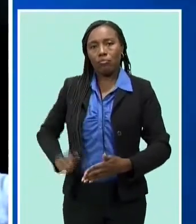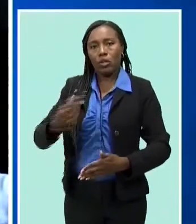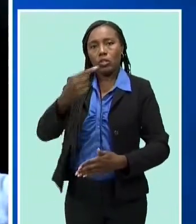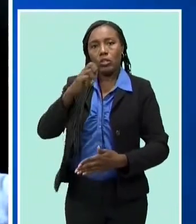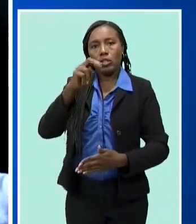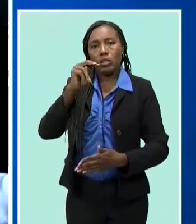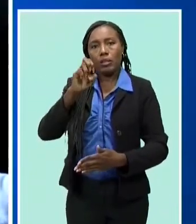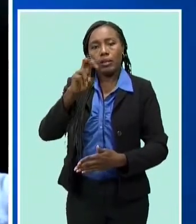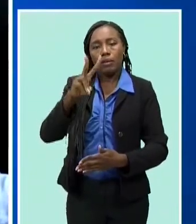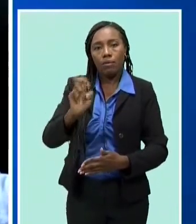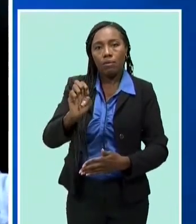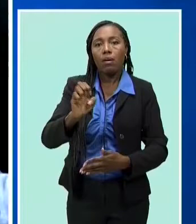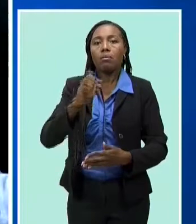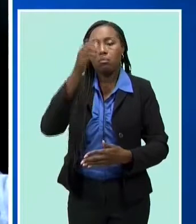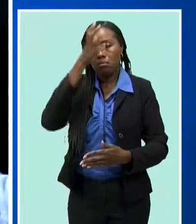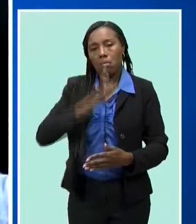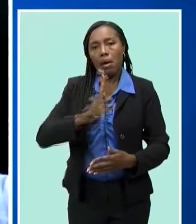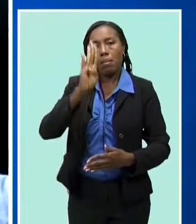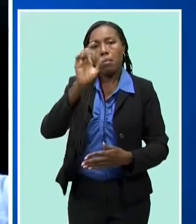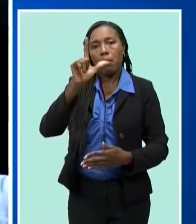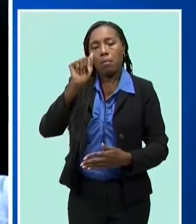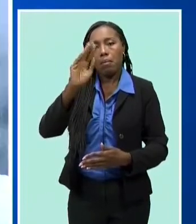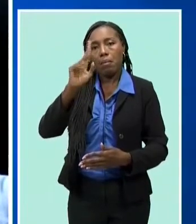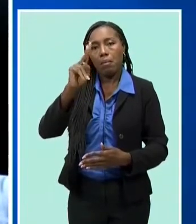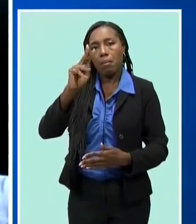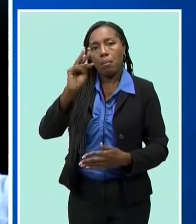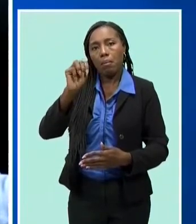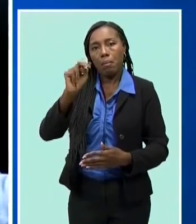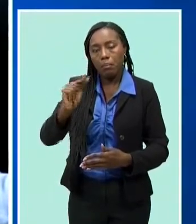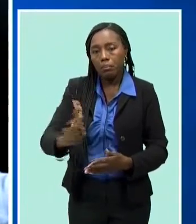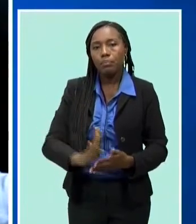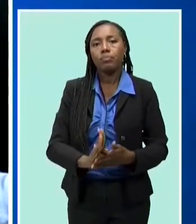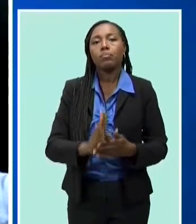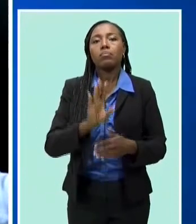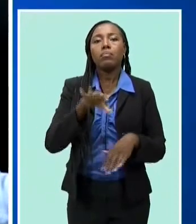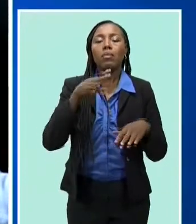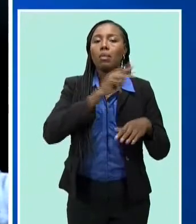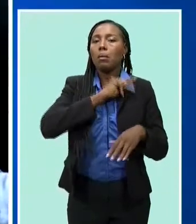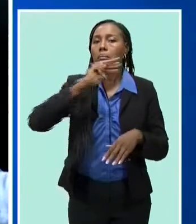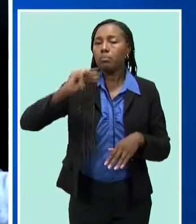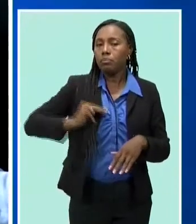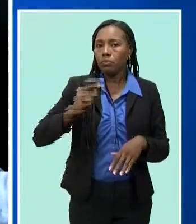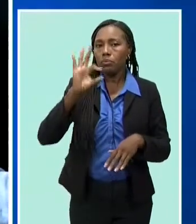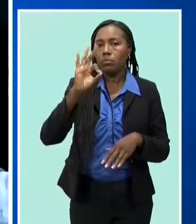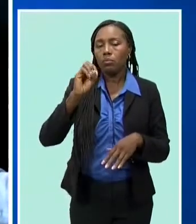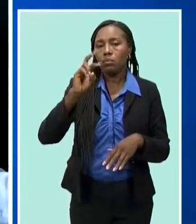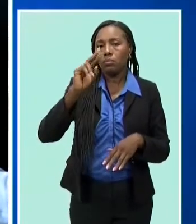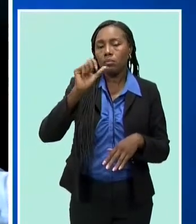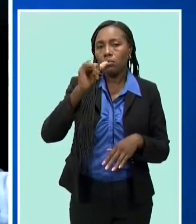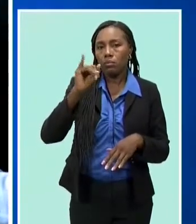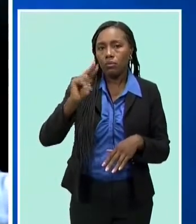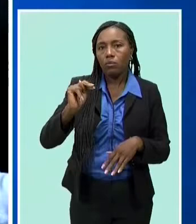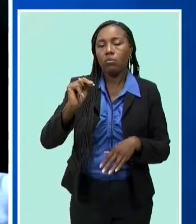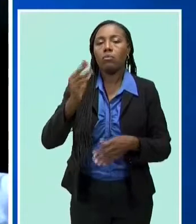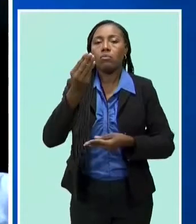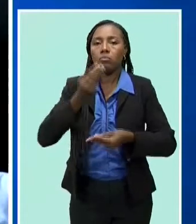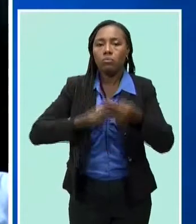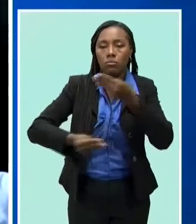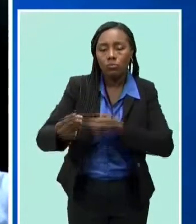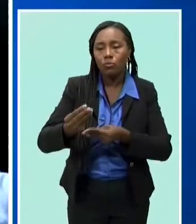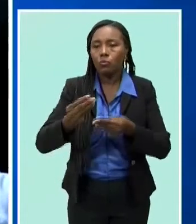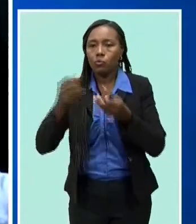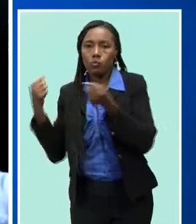Jack Blackman, the Ministry of Foreign Affairs and Foreign Trade, who would have supported him in his efforts to minister in the